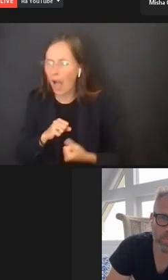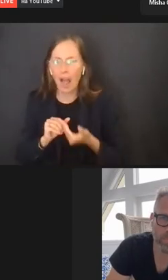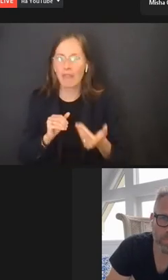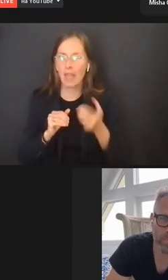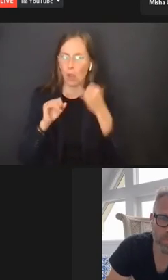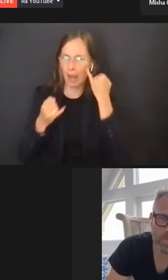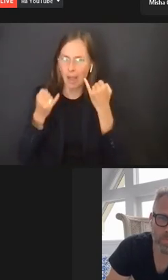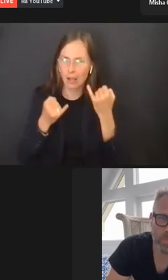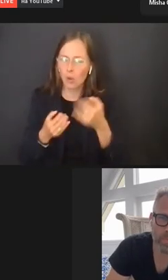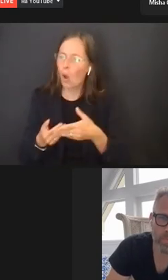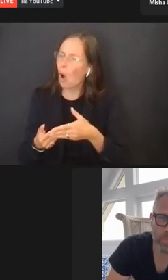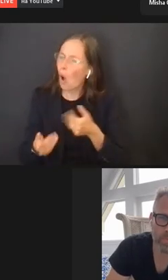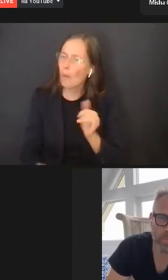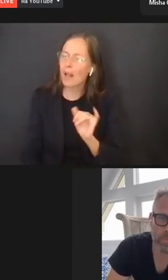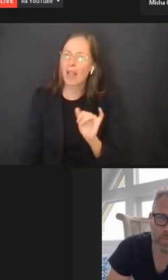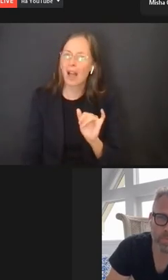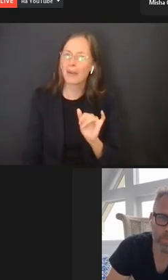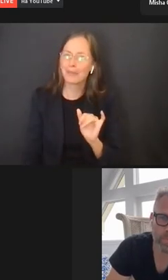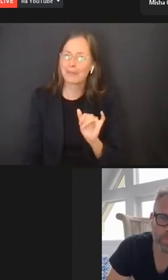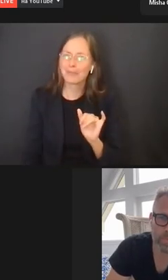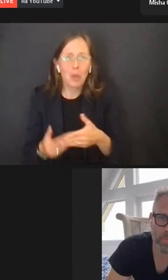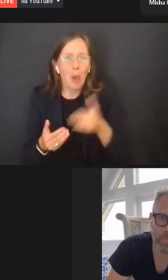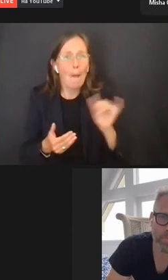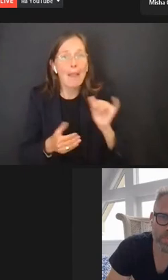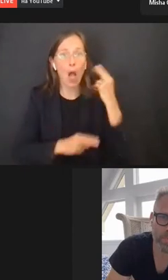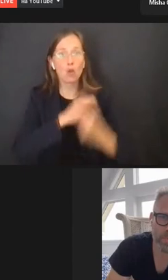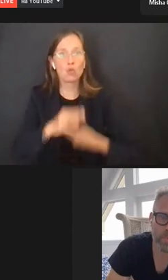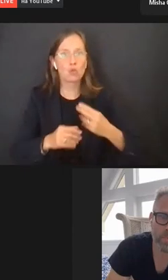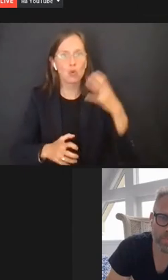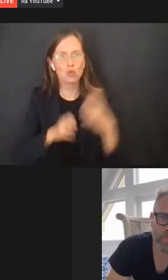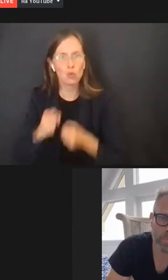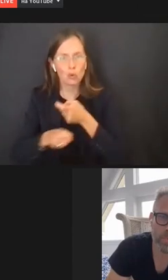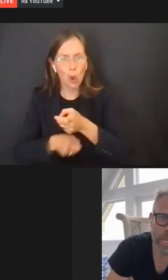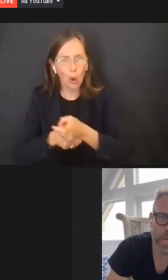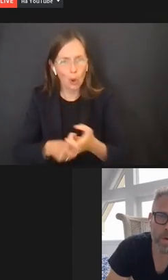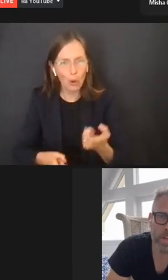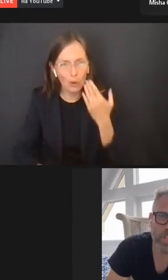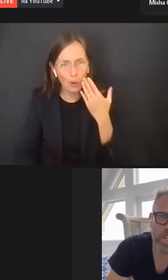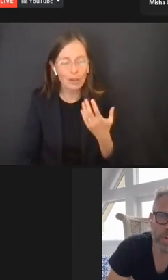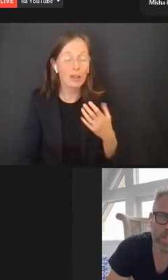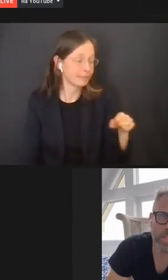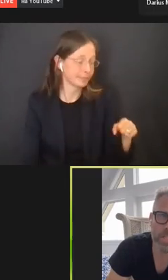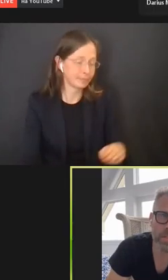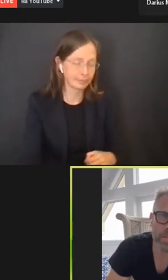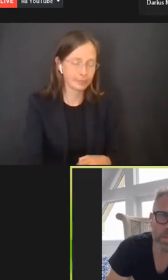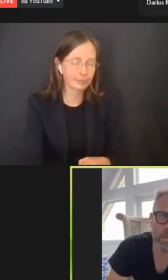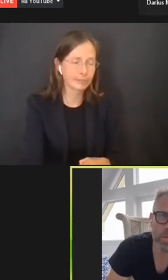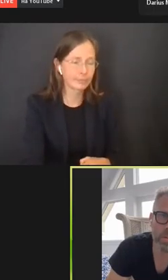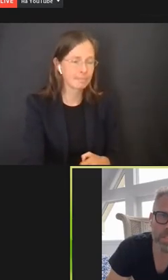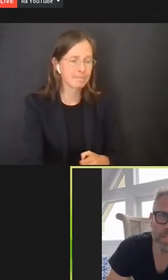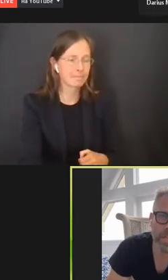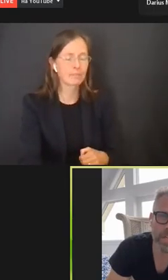it was almost like a kind of cruel joke from the universe, it seemed, you know? It was